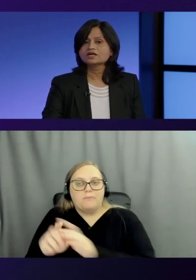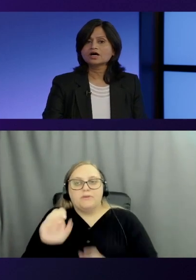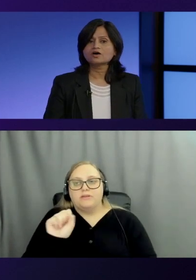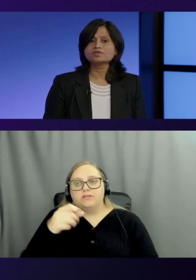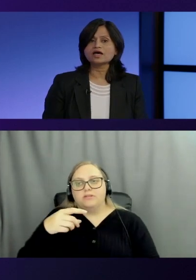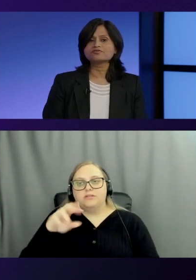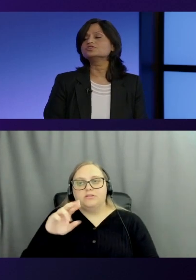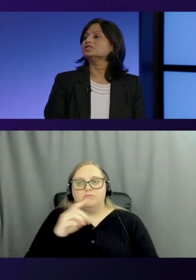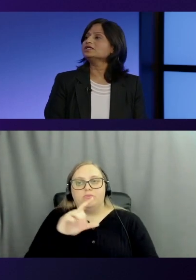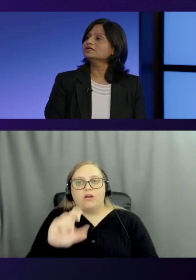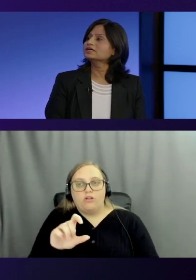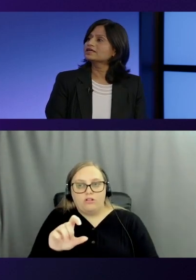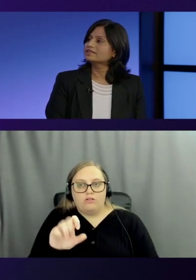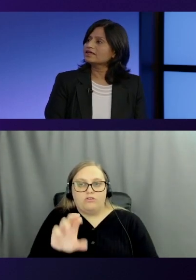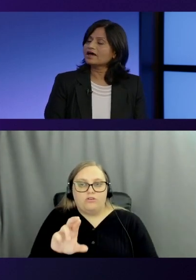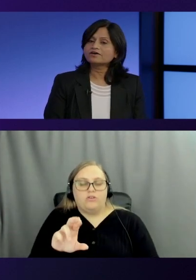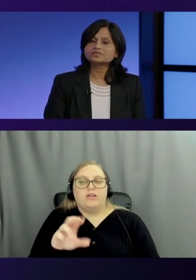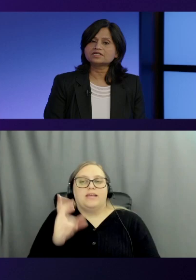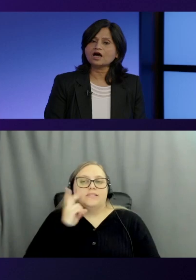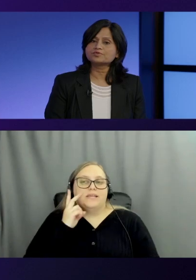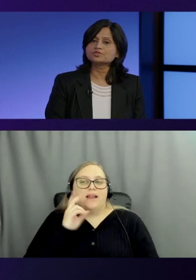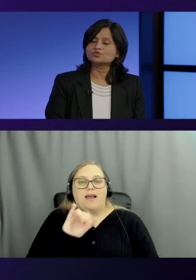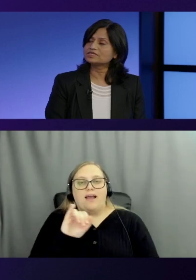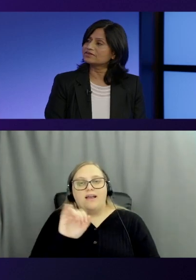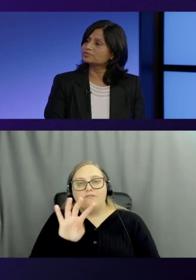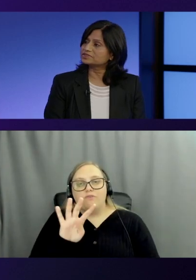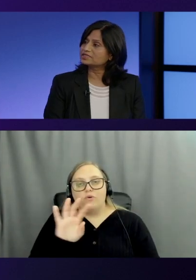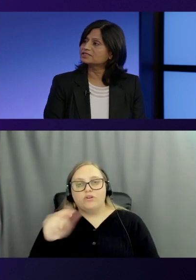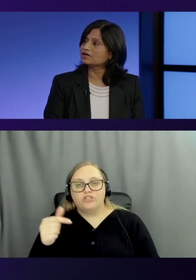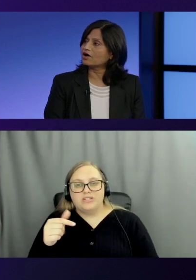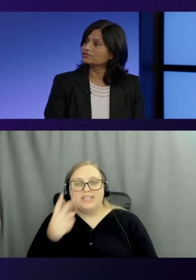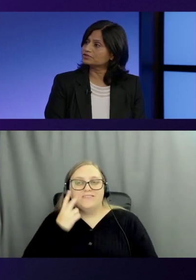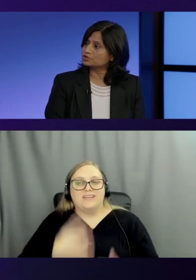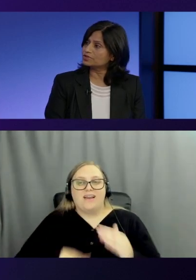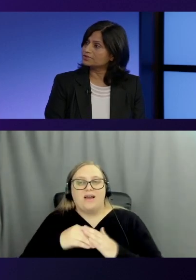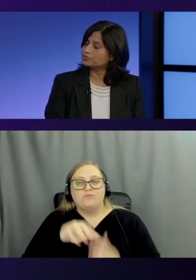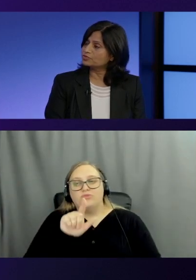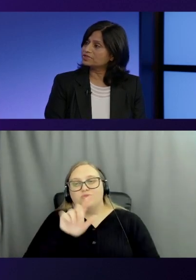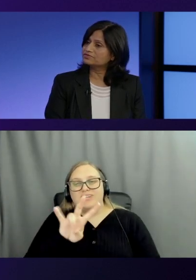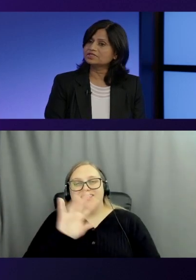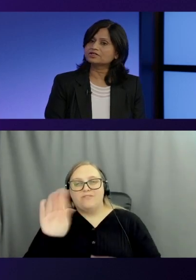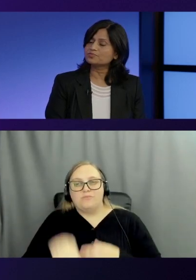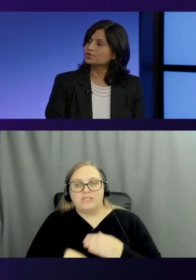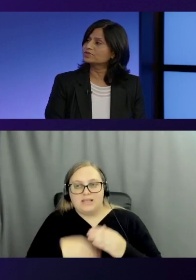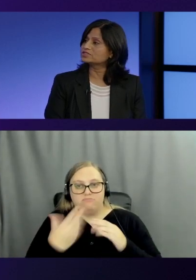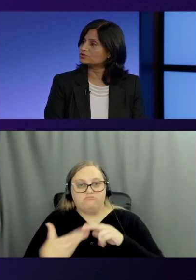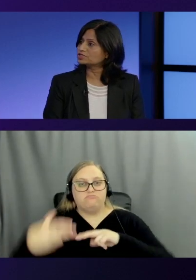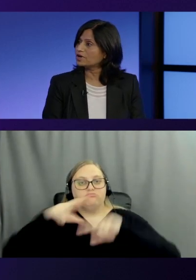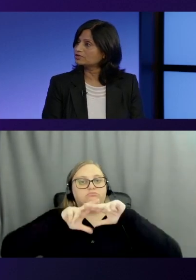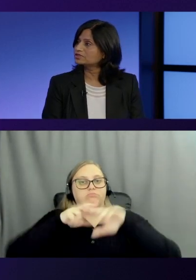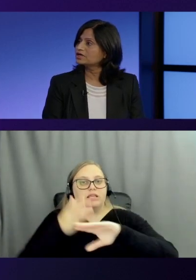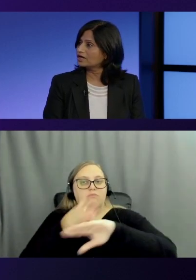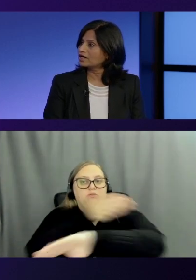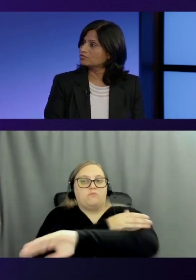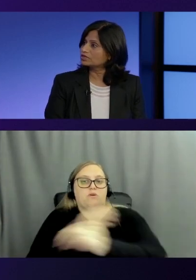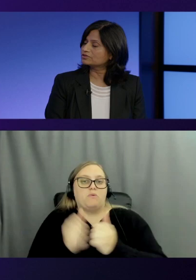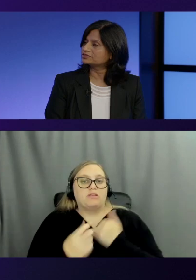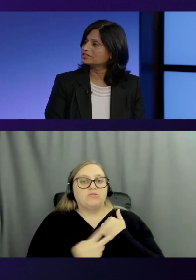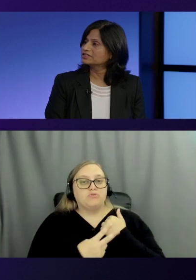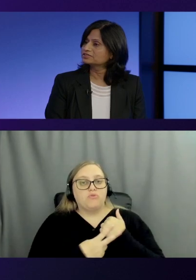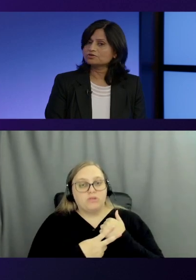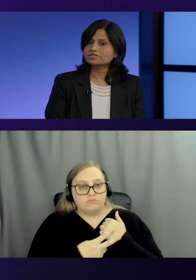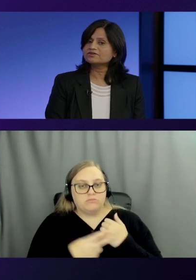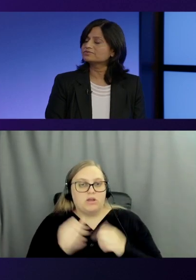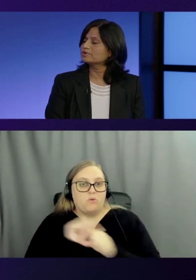seen with i4G, they have seen up to 27% of the throughput improvement with their compute and storage-bound